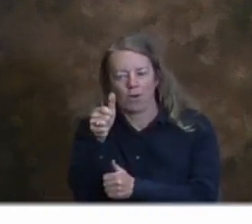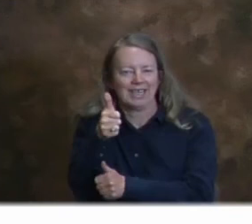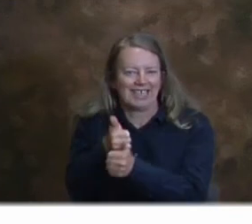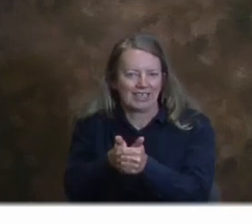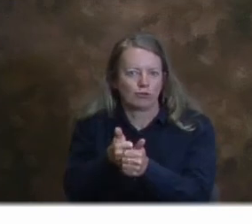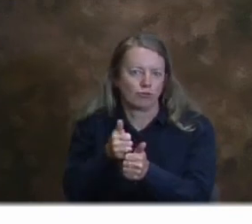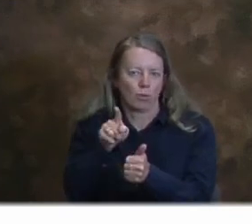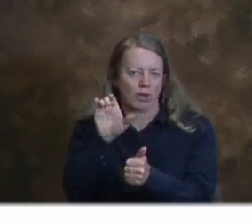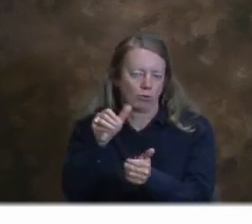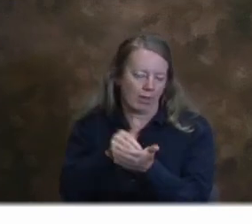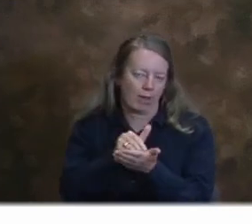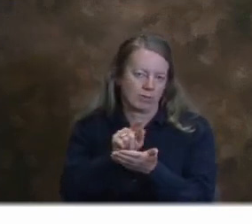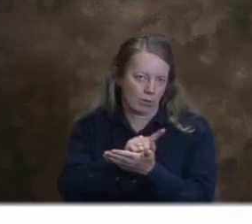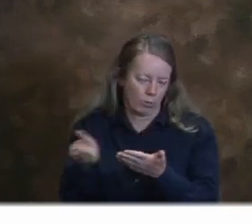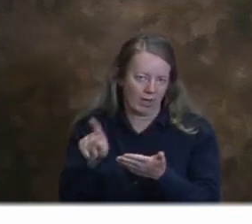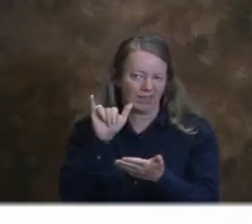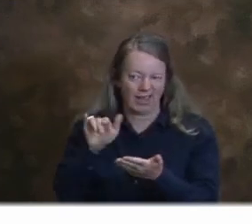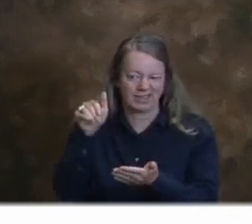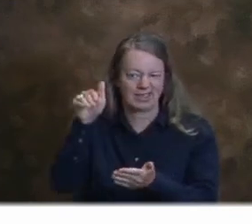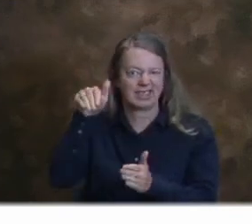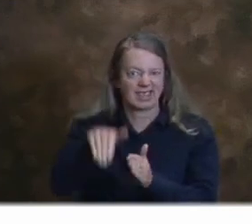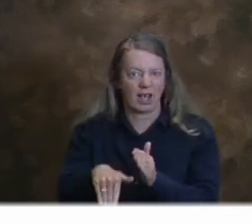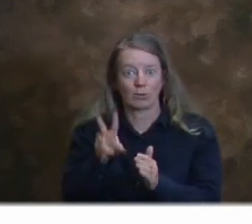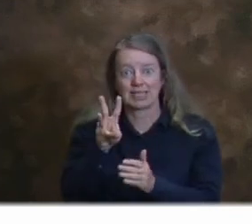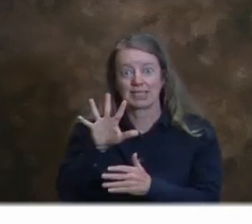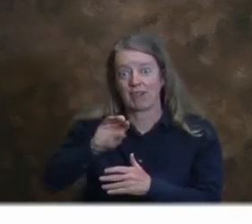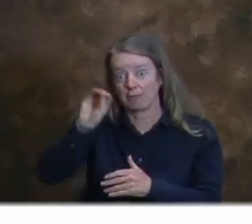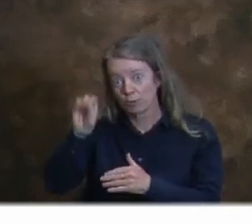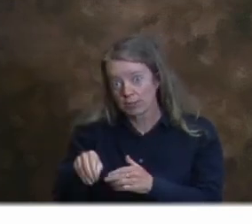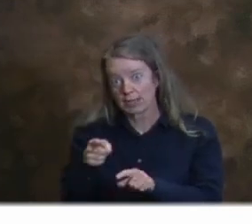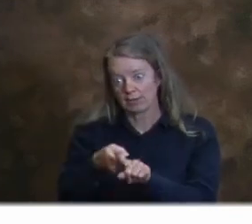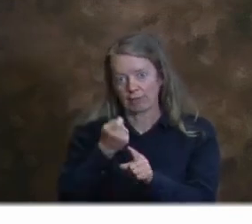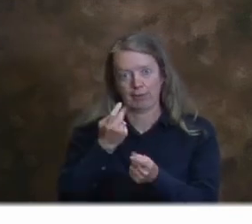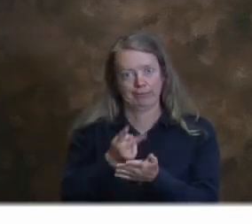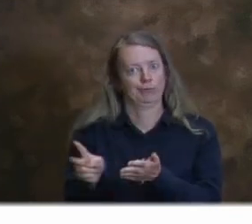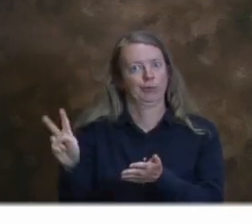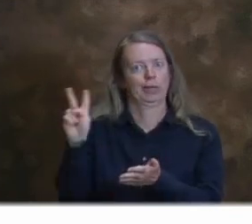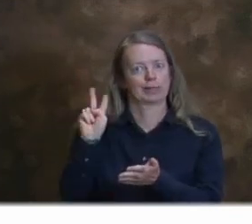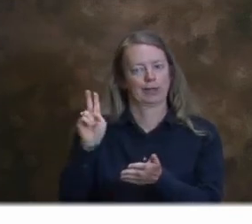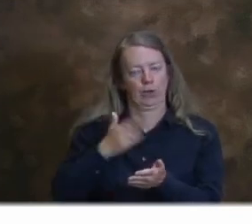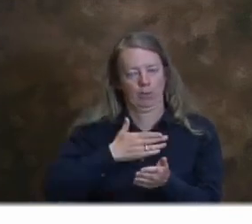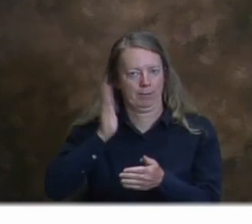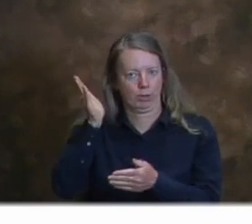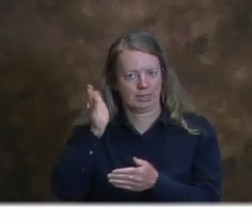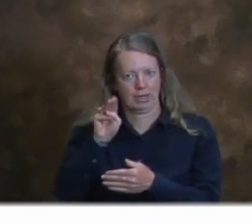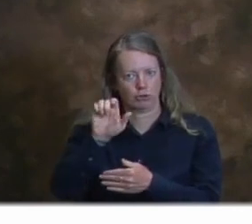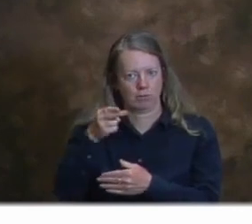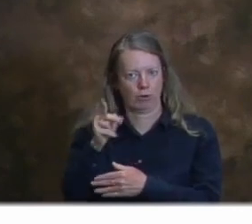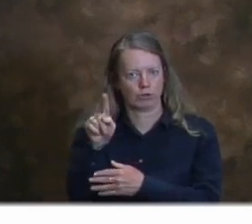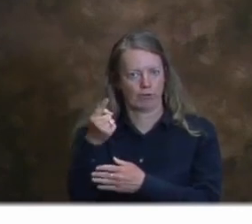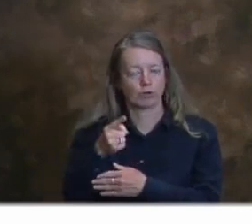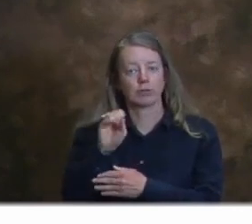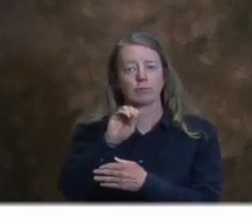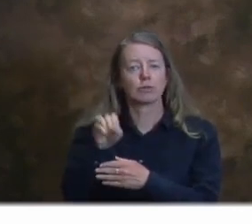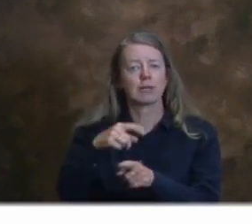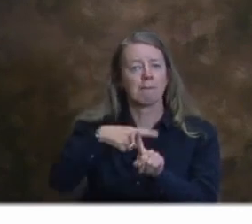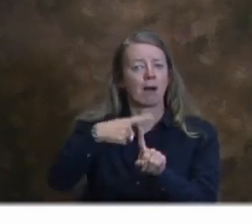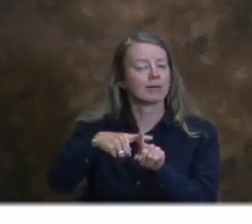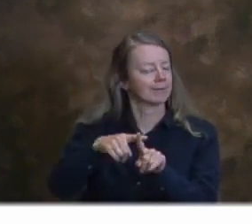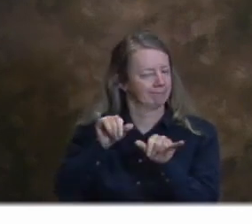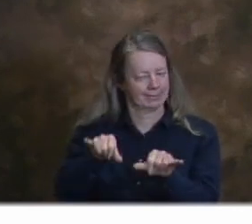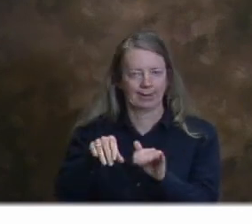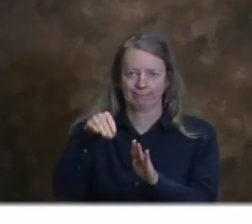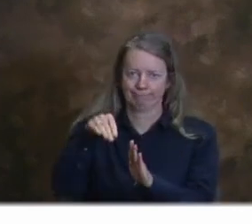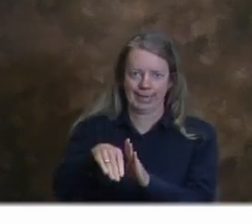down 65% from the last time I presented on March 1st. Our percent positivity continues to